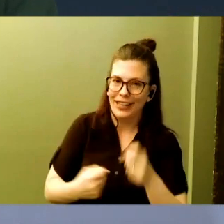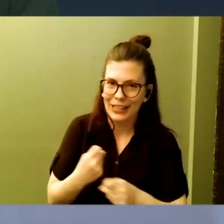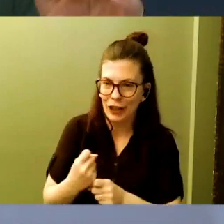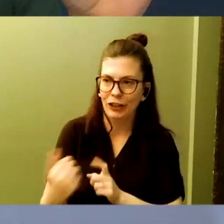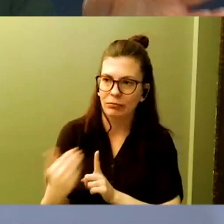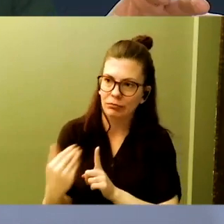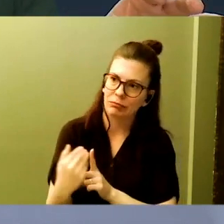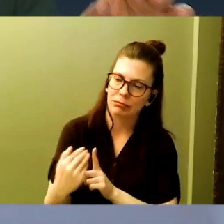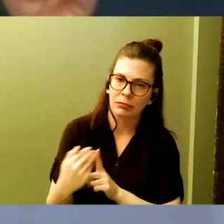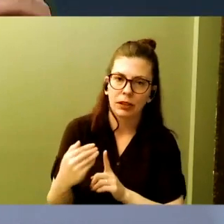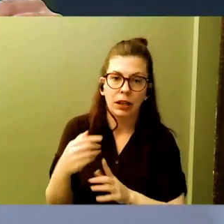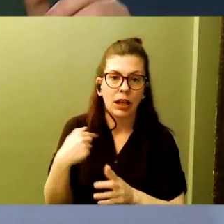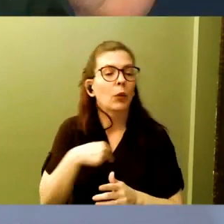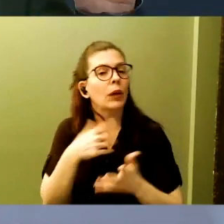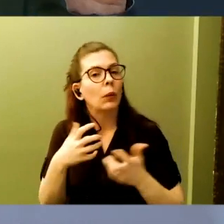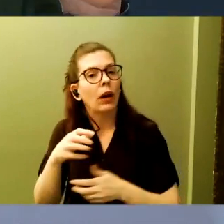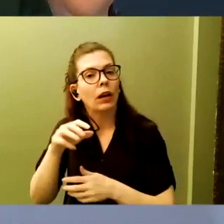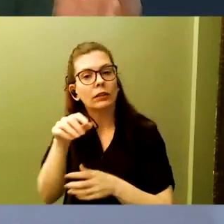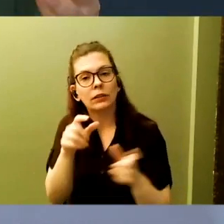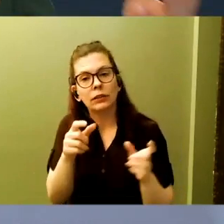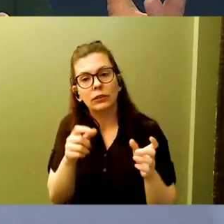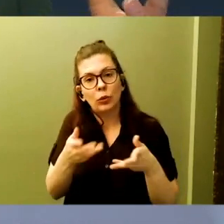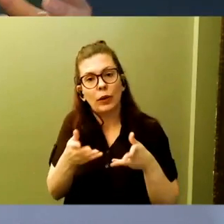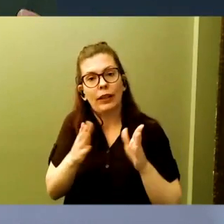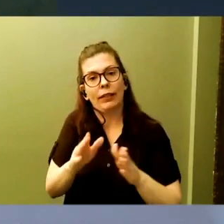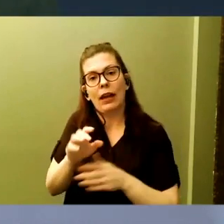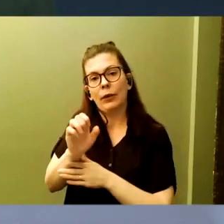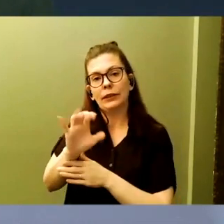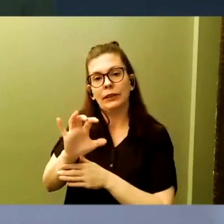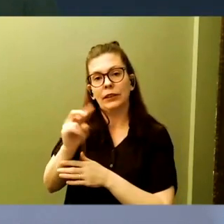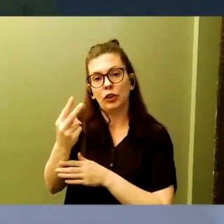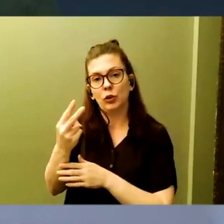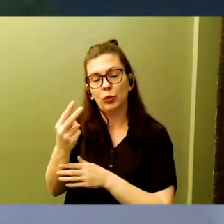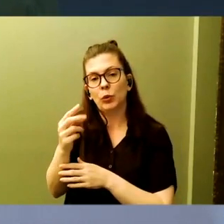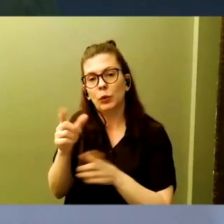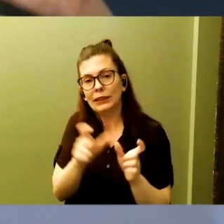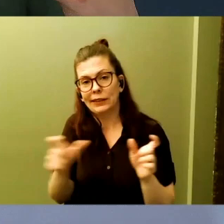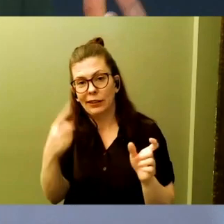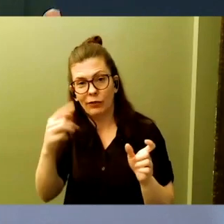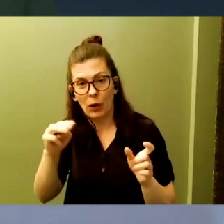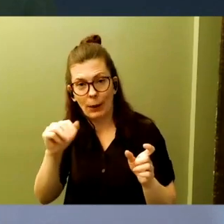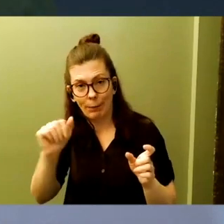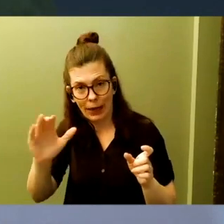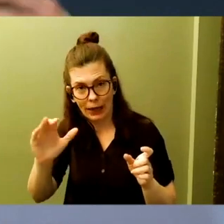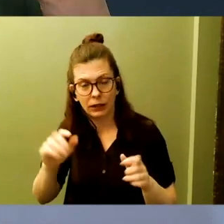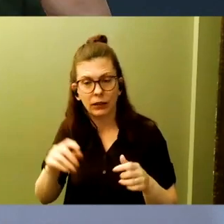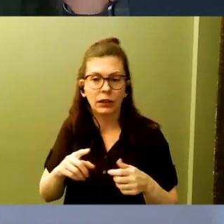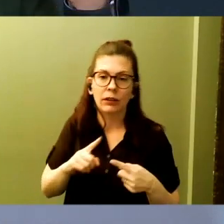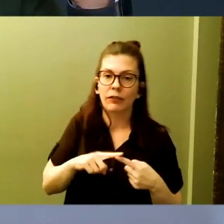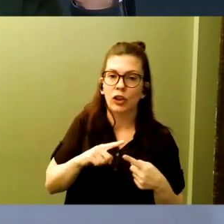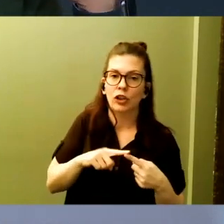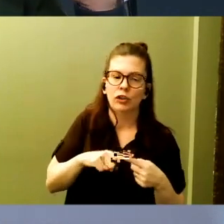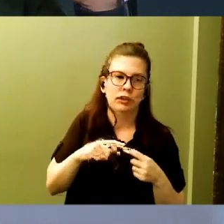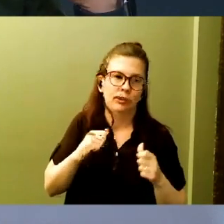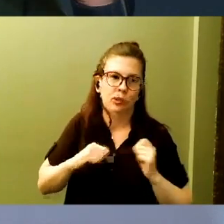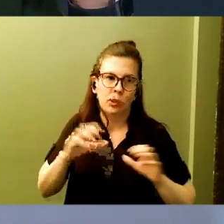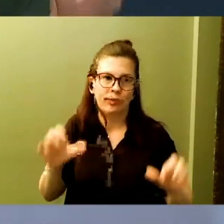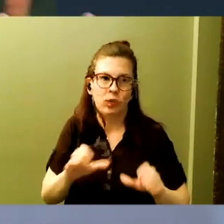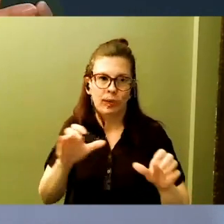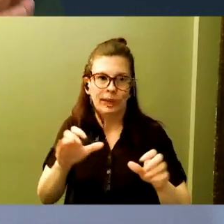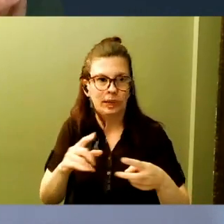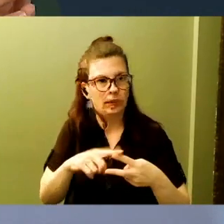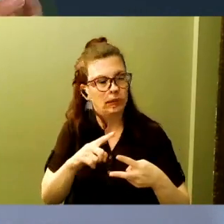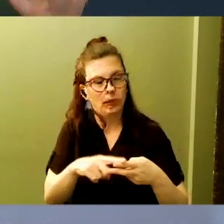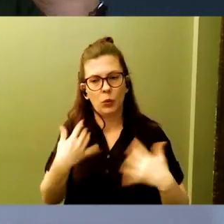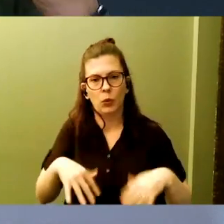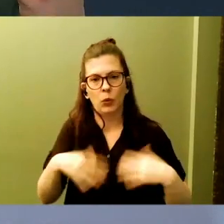M1 Mac Mini based EC2 instances. The very first is basically just the performance. Like these new